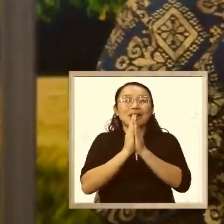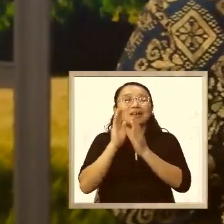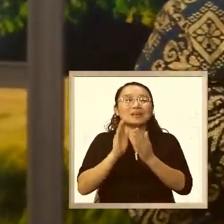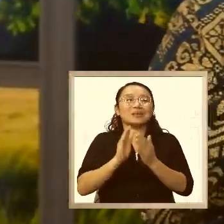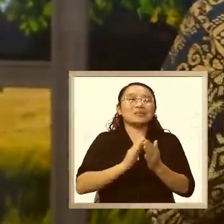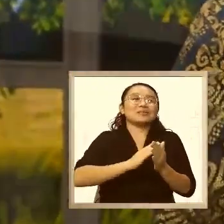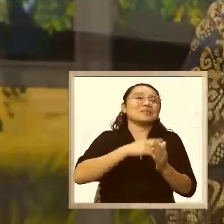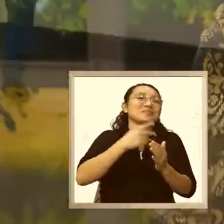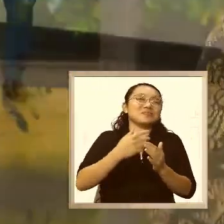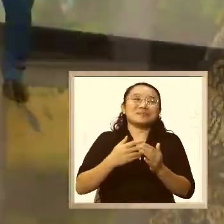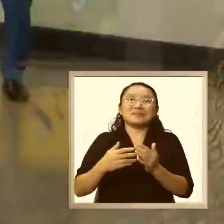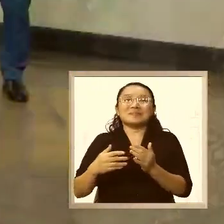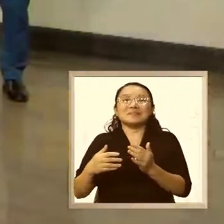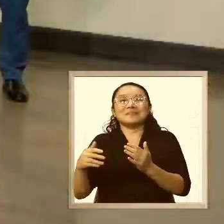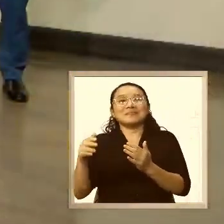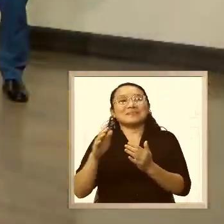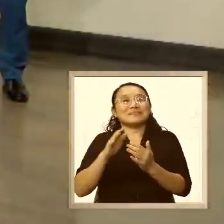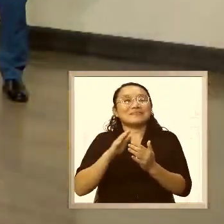pray.